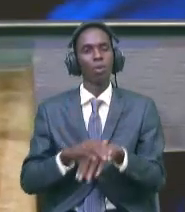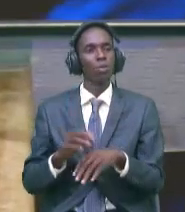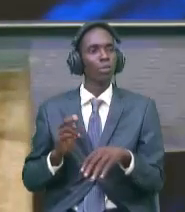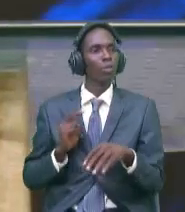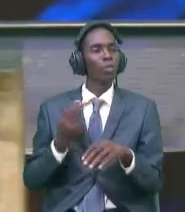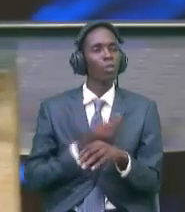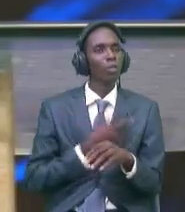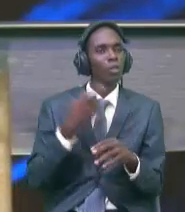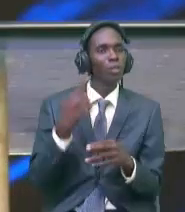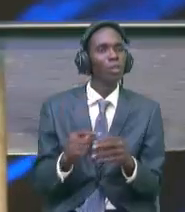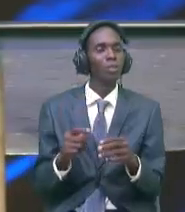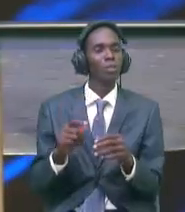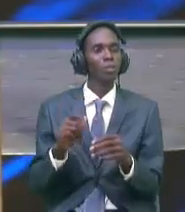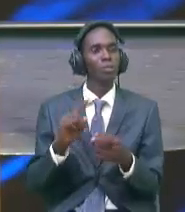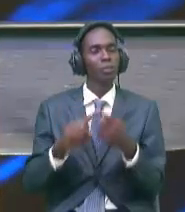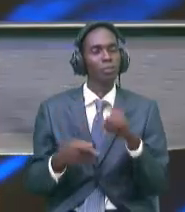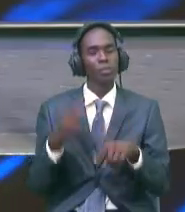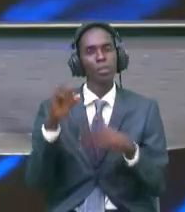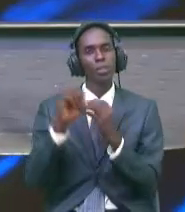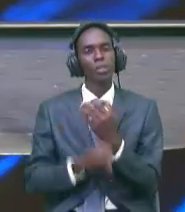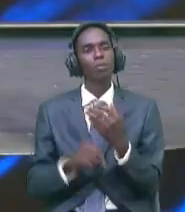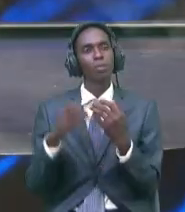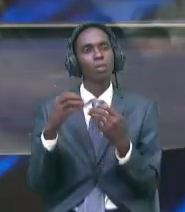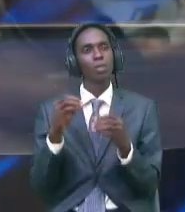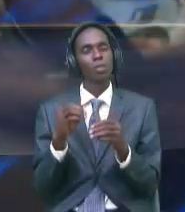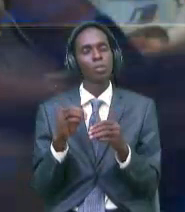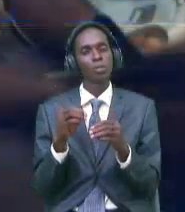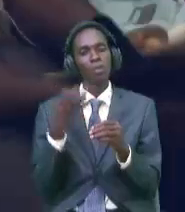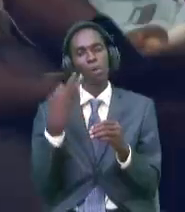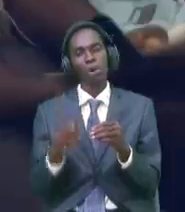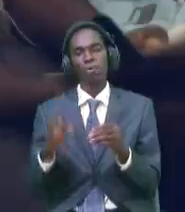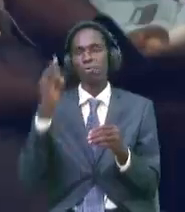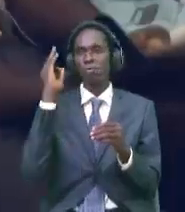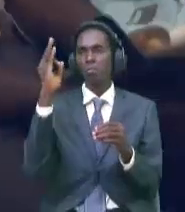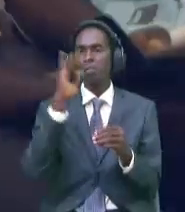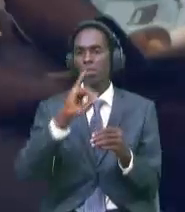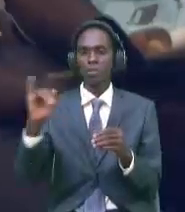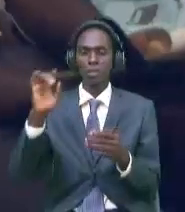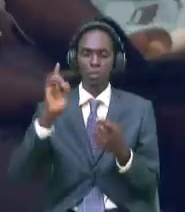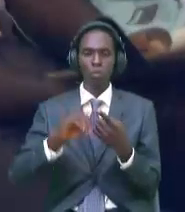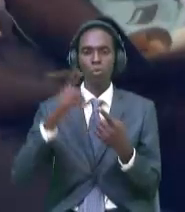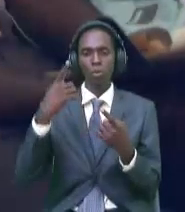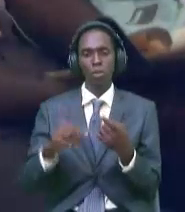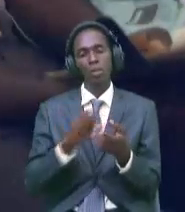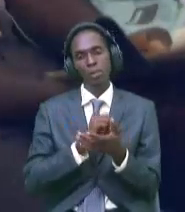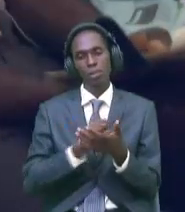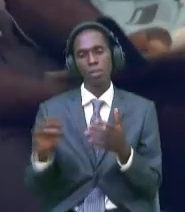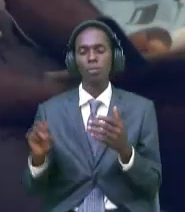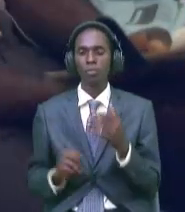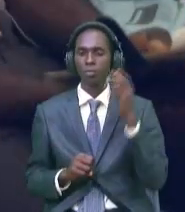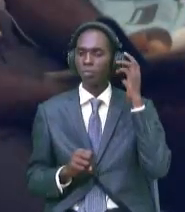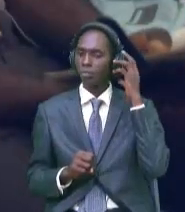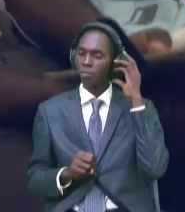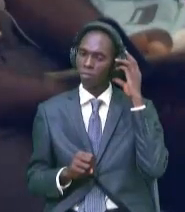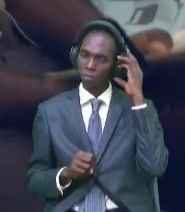of ministering to the saints. Take upon us the ministry to the saints. They